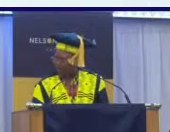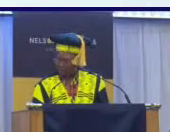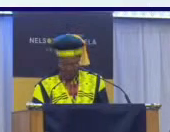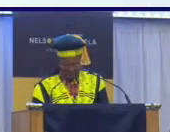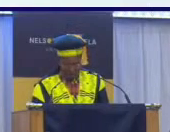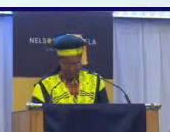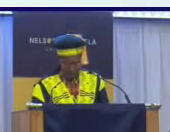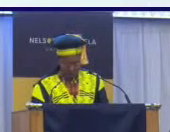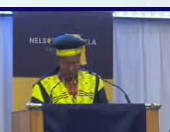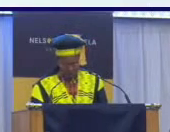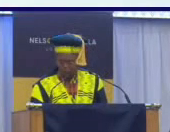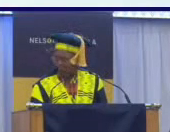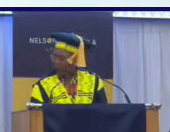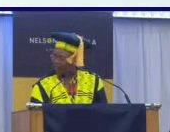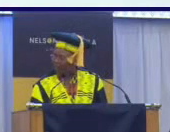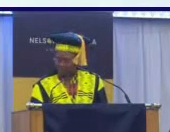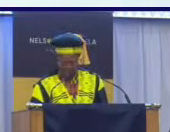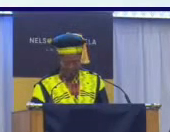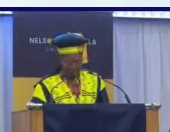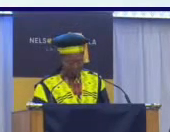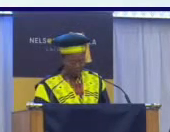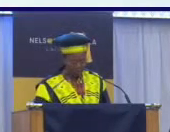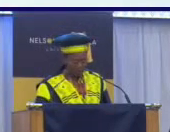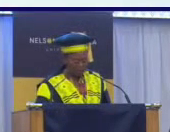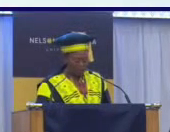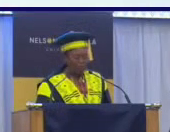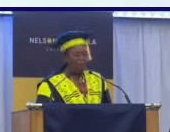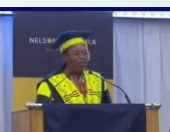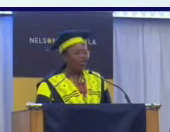laude to the following candidates.